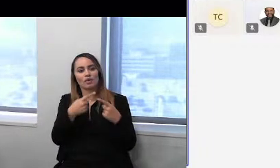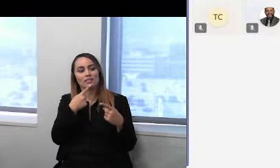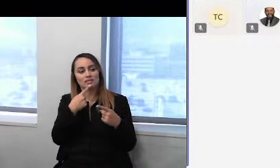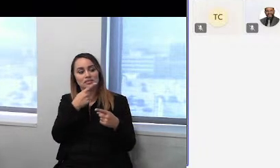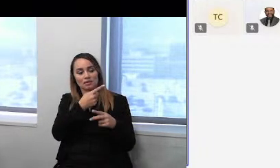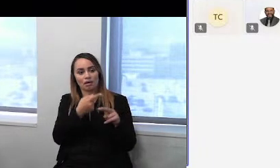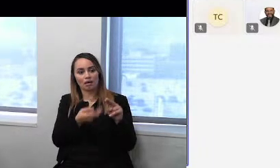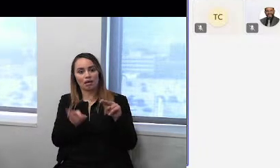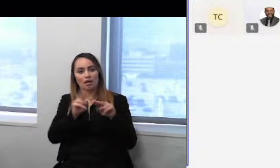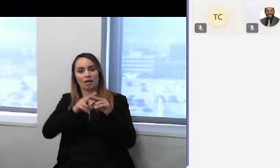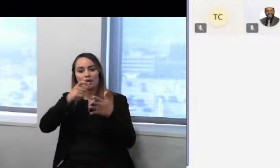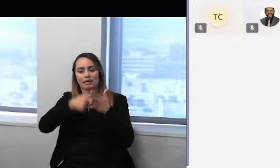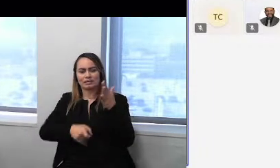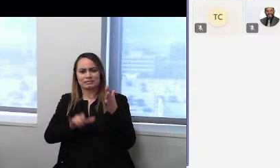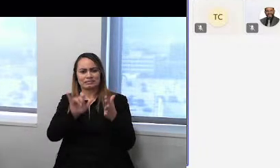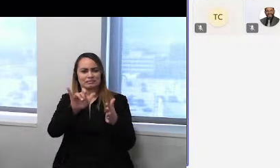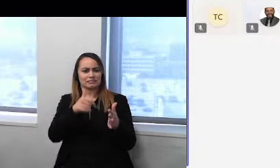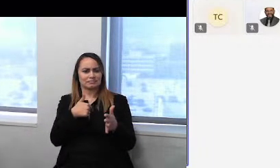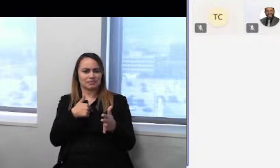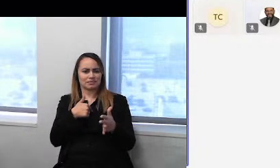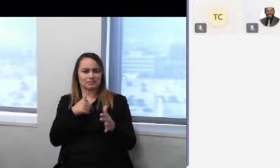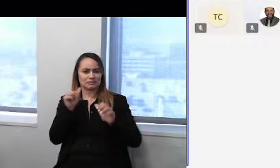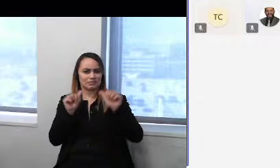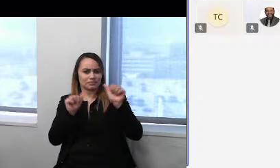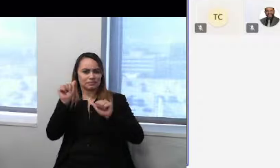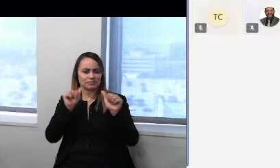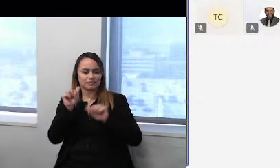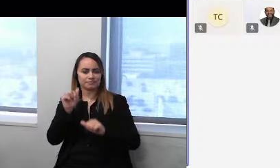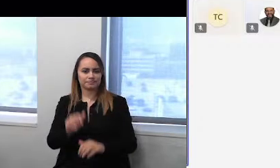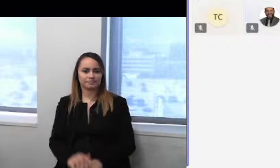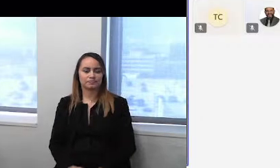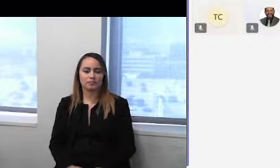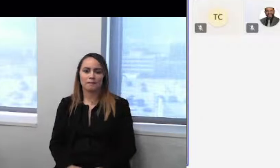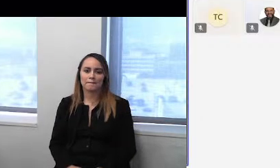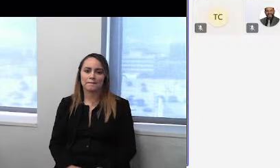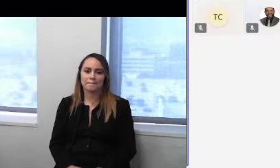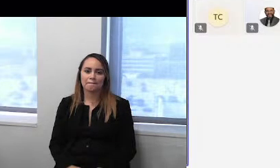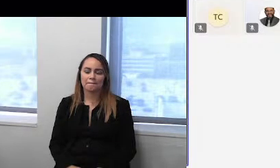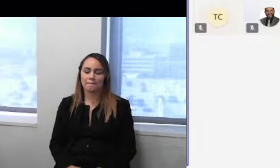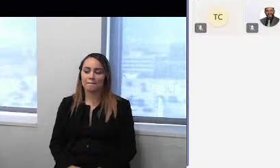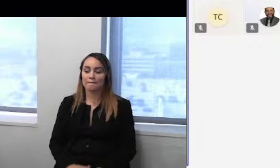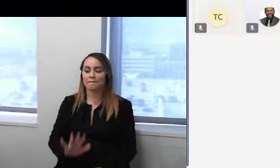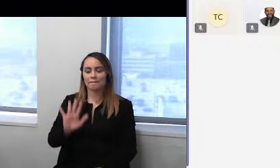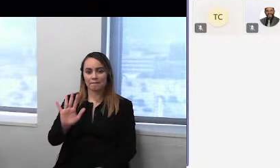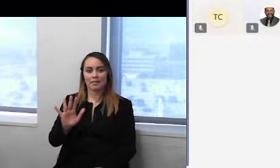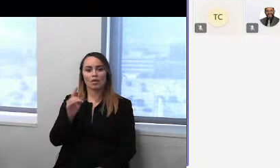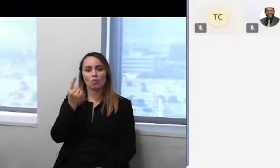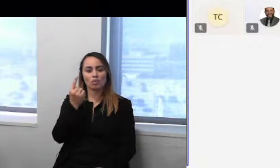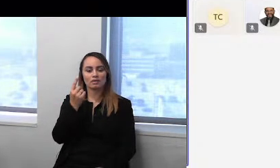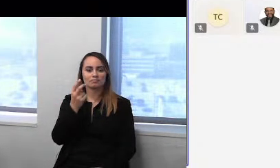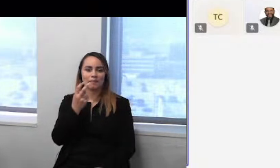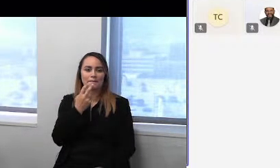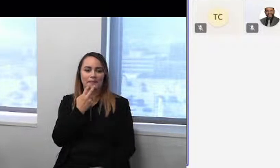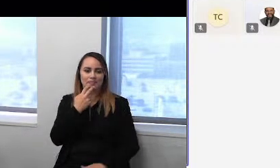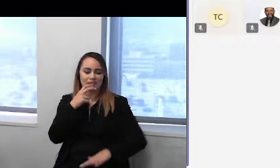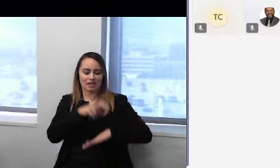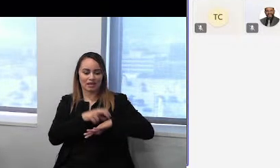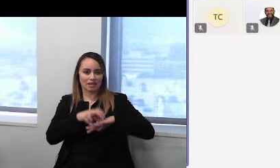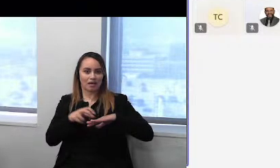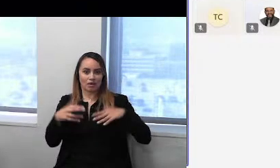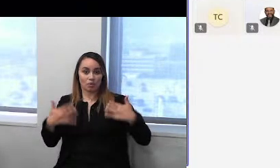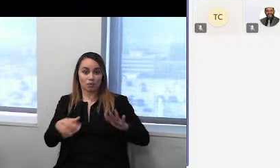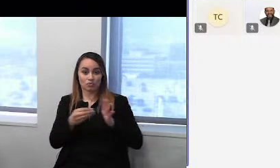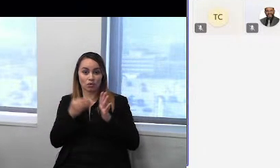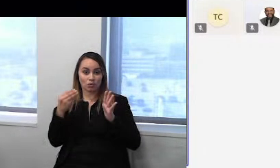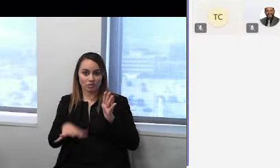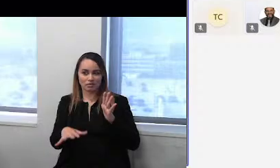we can just leave it there. Well, batteries are one of the most costly components of renewable energy systems.